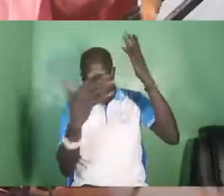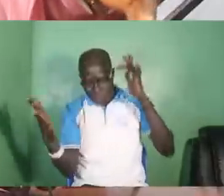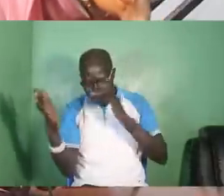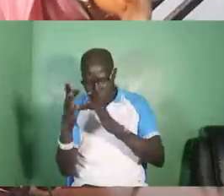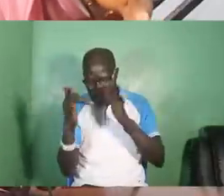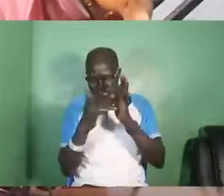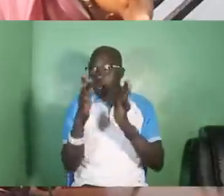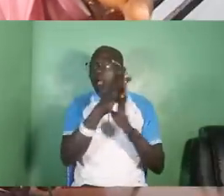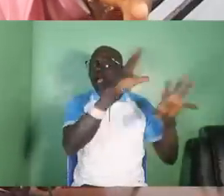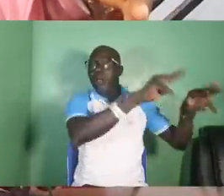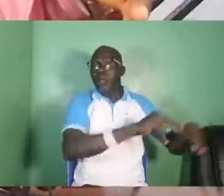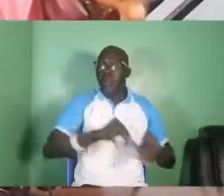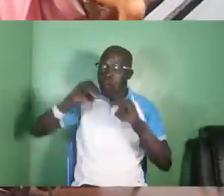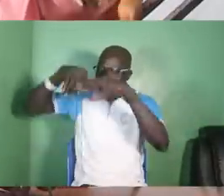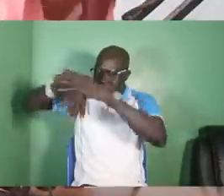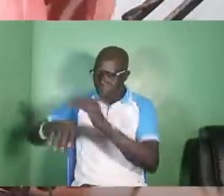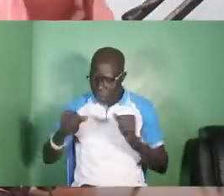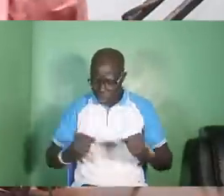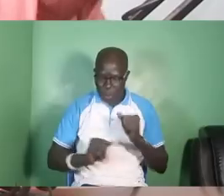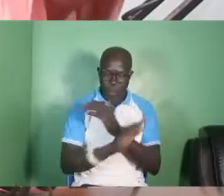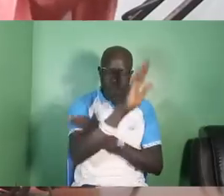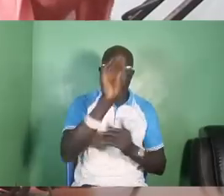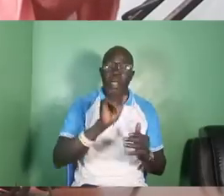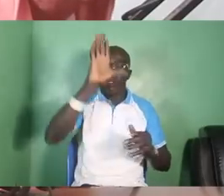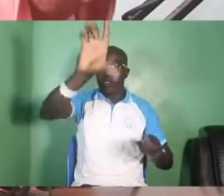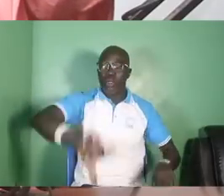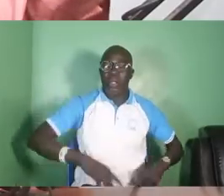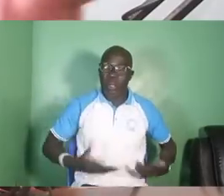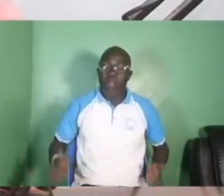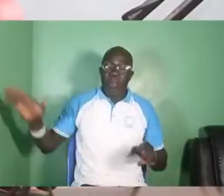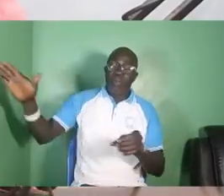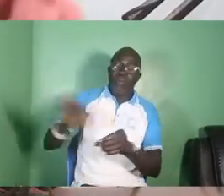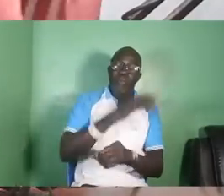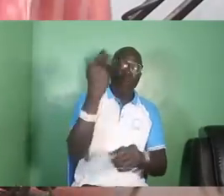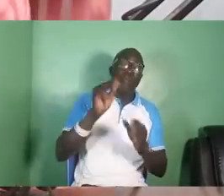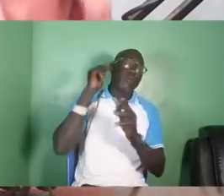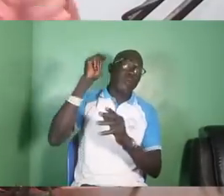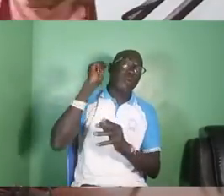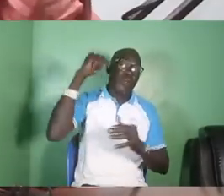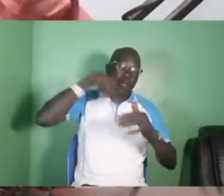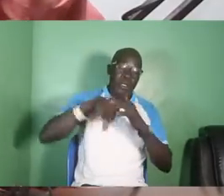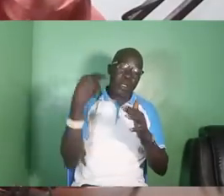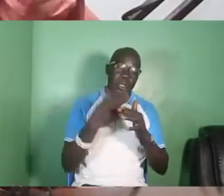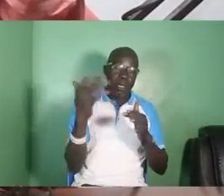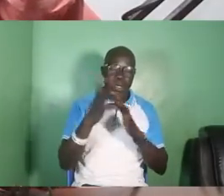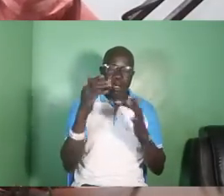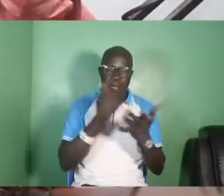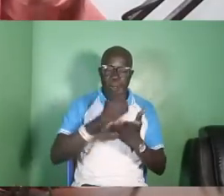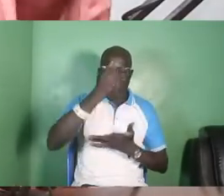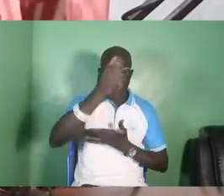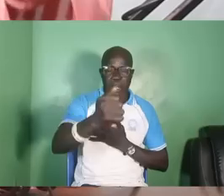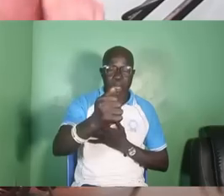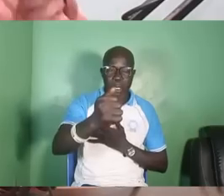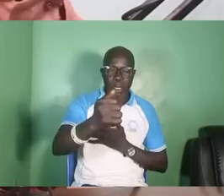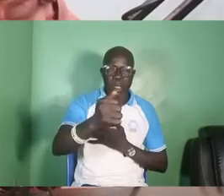I bless us in real faith. I put in the blood of Jesus. I take into the power of God. Yeah, yeah. Now we're full of testimony.